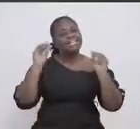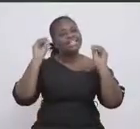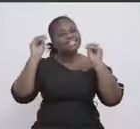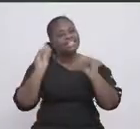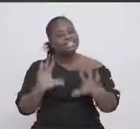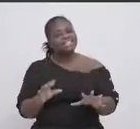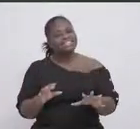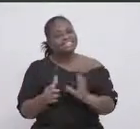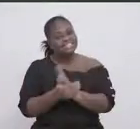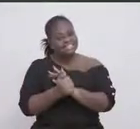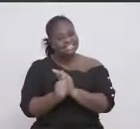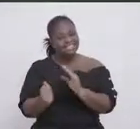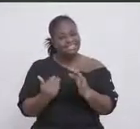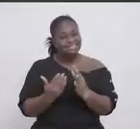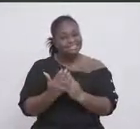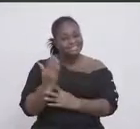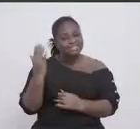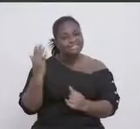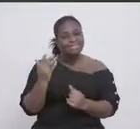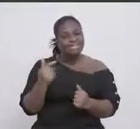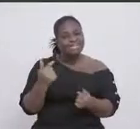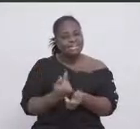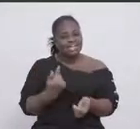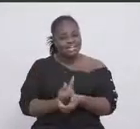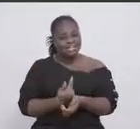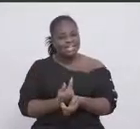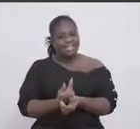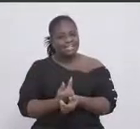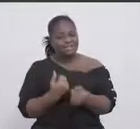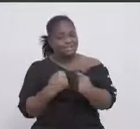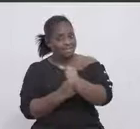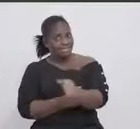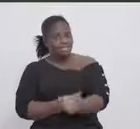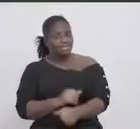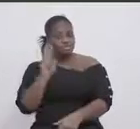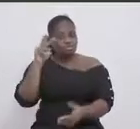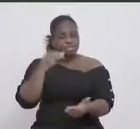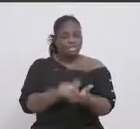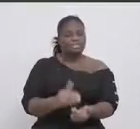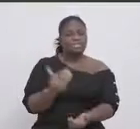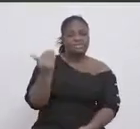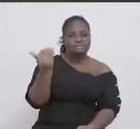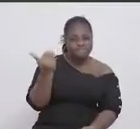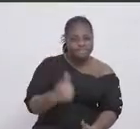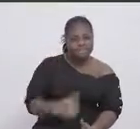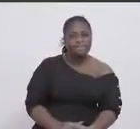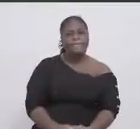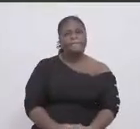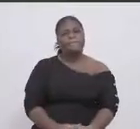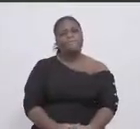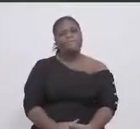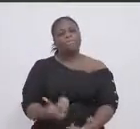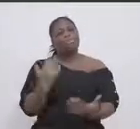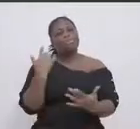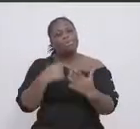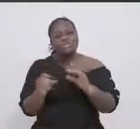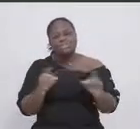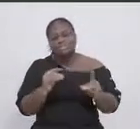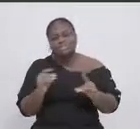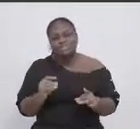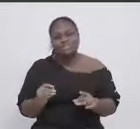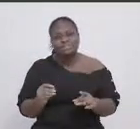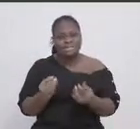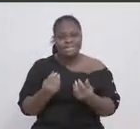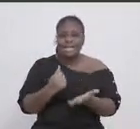her skills through Ghana Code Club, which I founded in 2015. So our mission is to expose basic